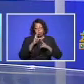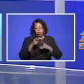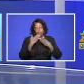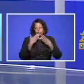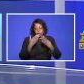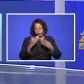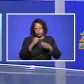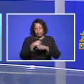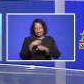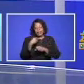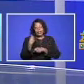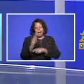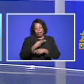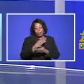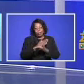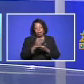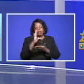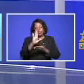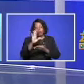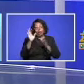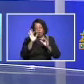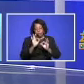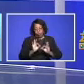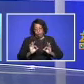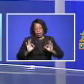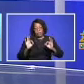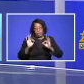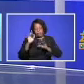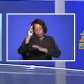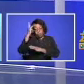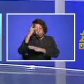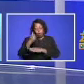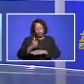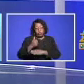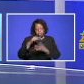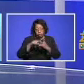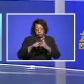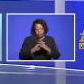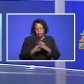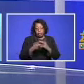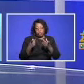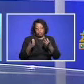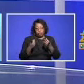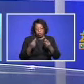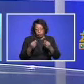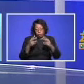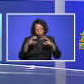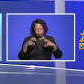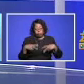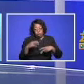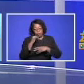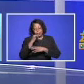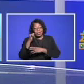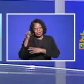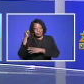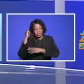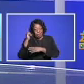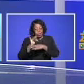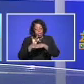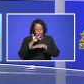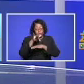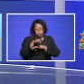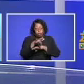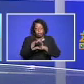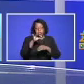Thanks for making us a part of your Friday. Parliamentary registration officials have begun conducting an assessment of yesterday's advance poll